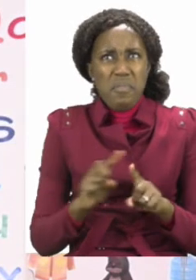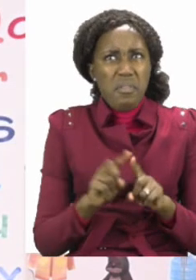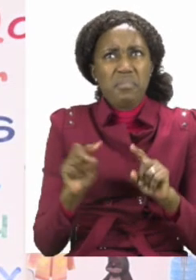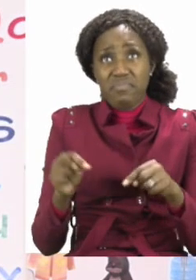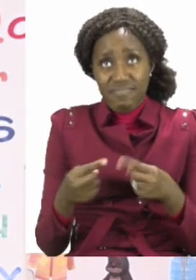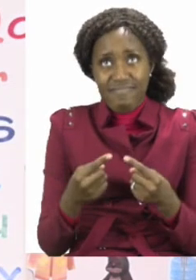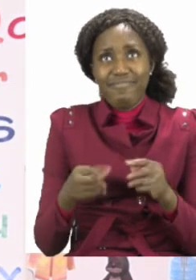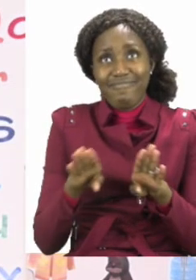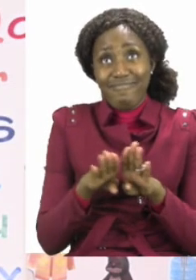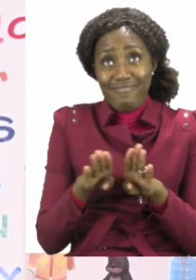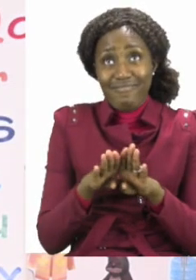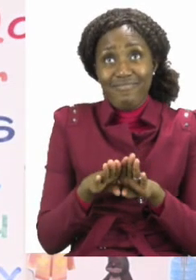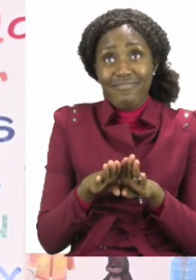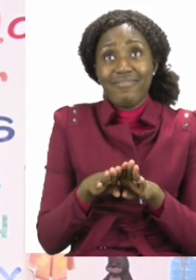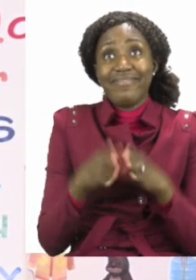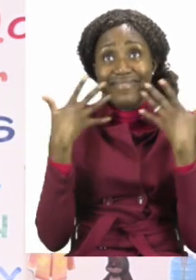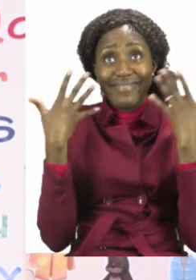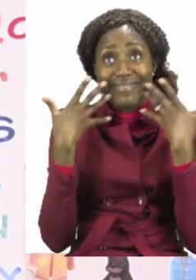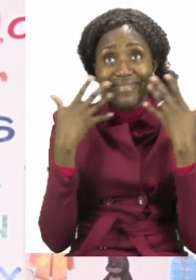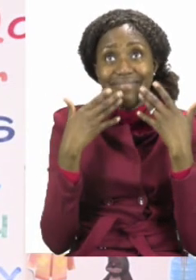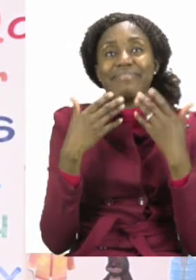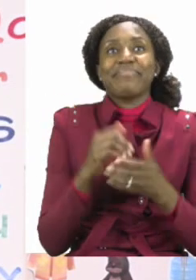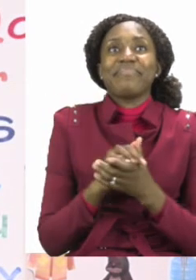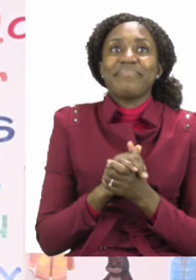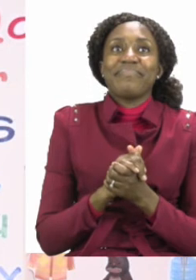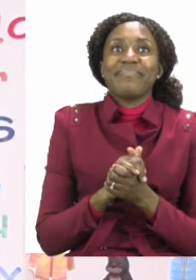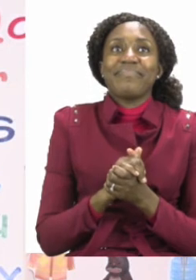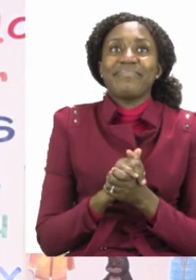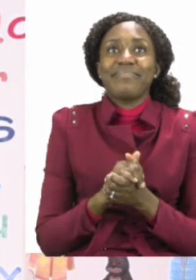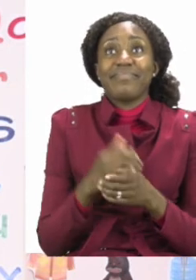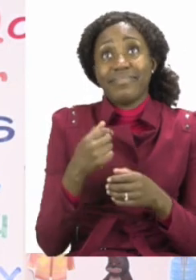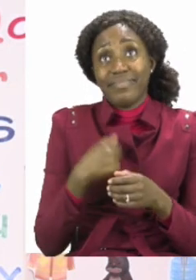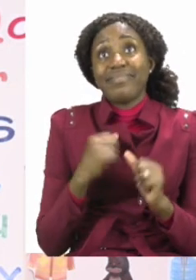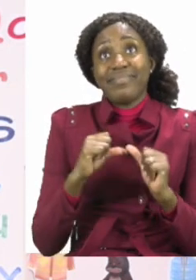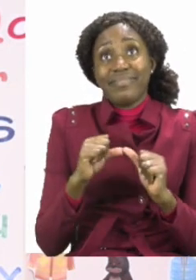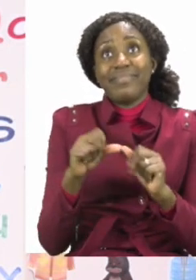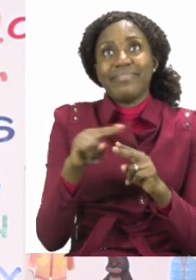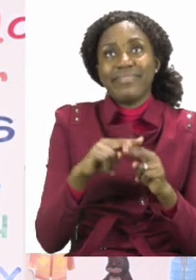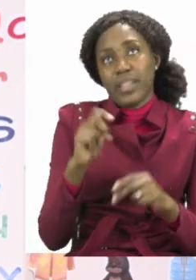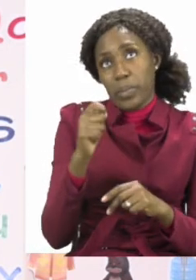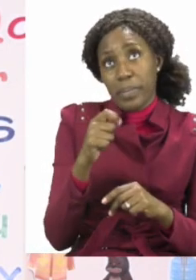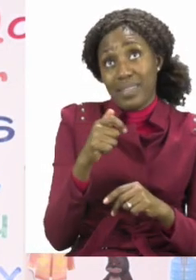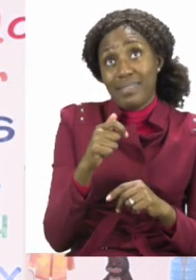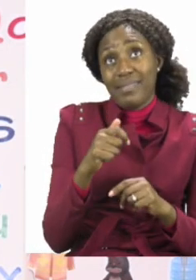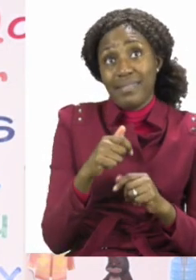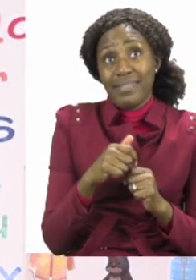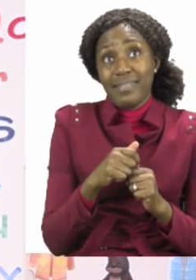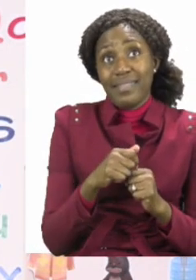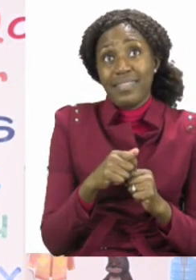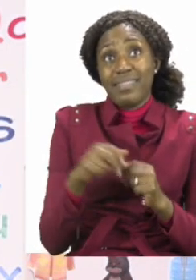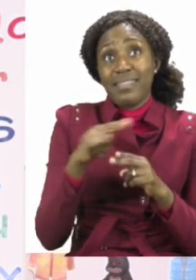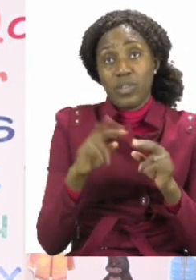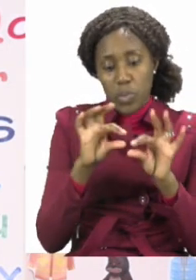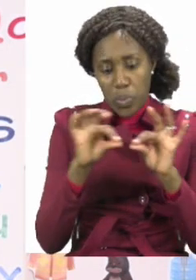to make the rest of your collage. I'm going to continue with my rice and with my